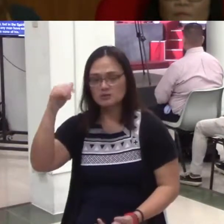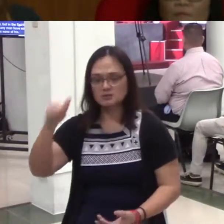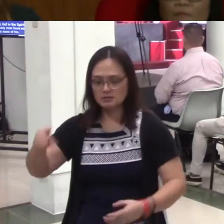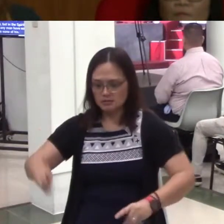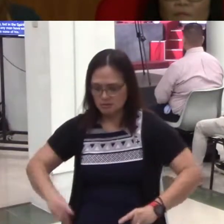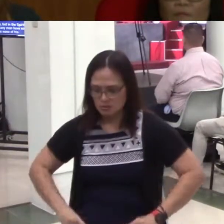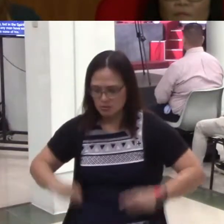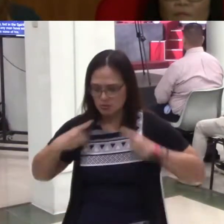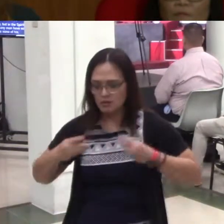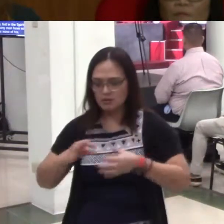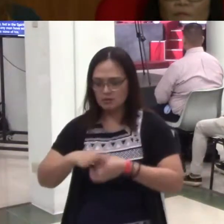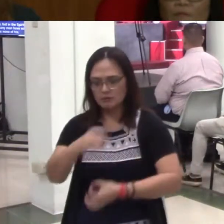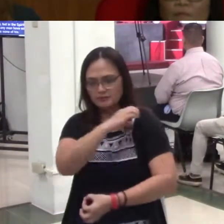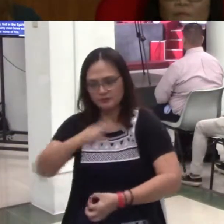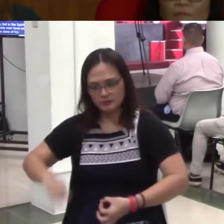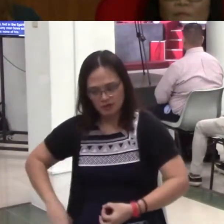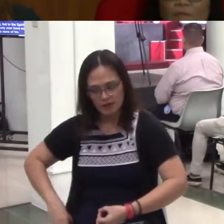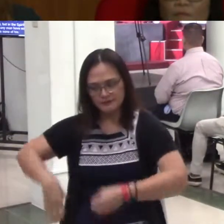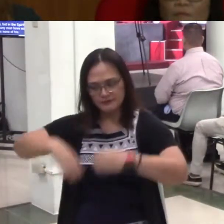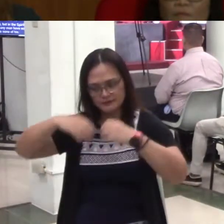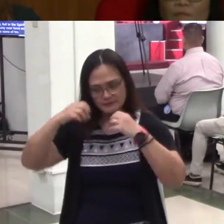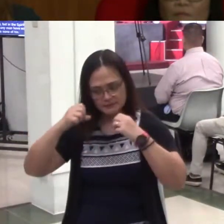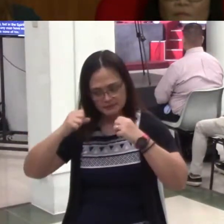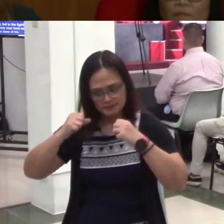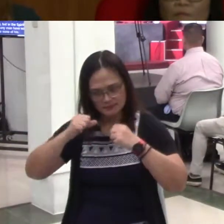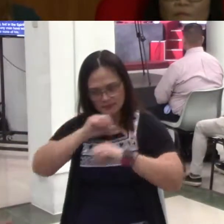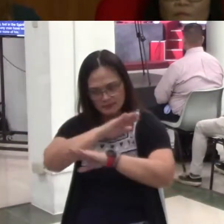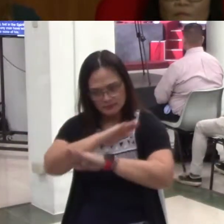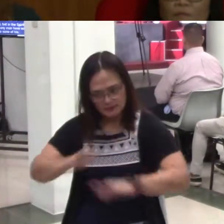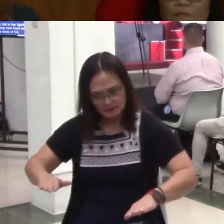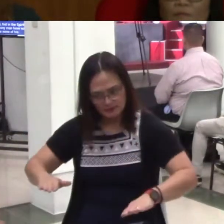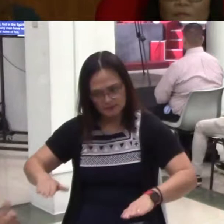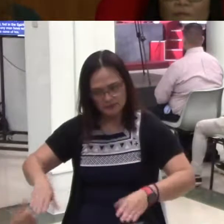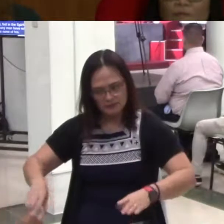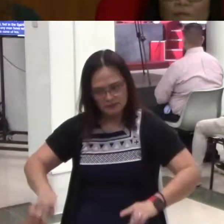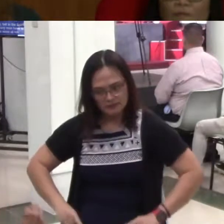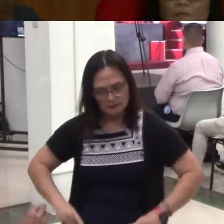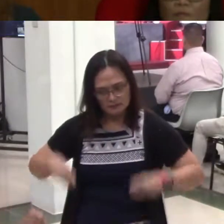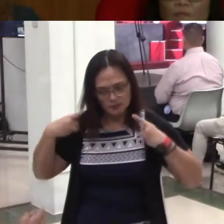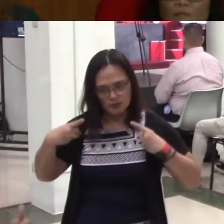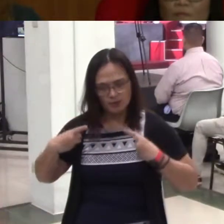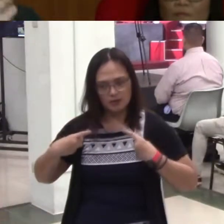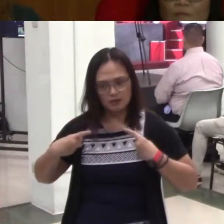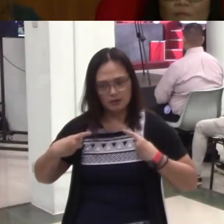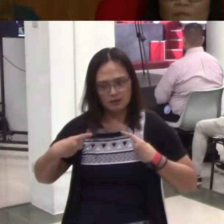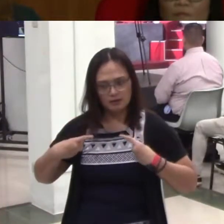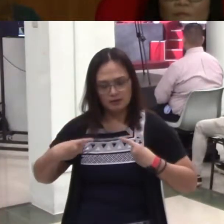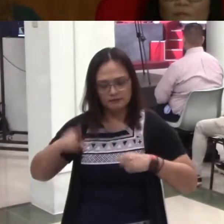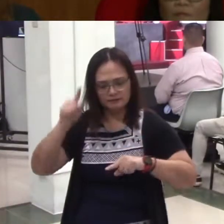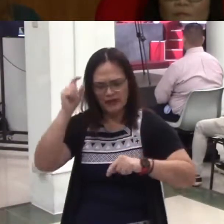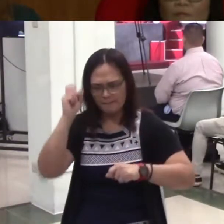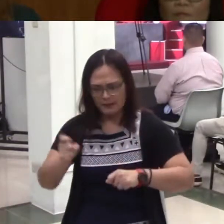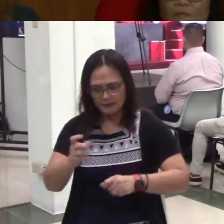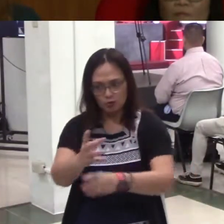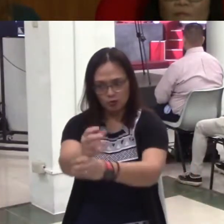Christ cannot dwell except it controls us.